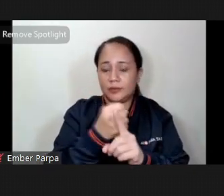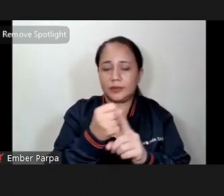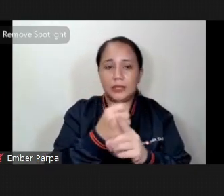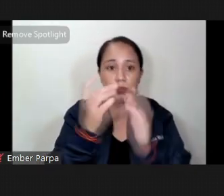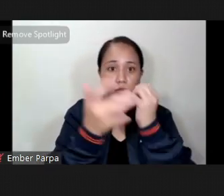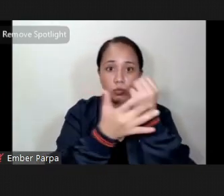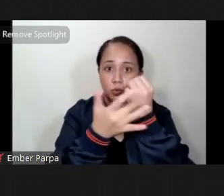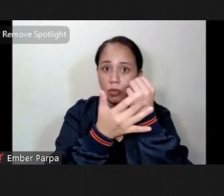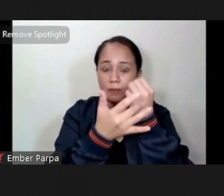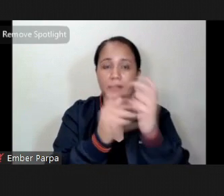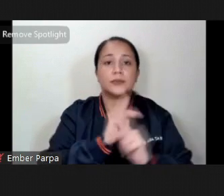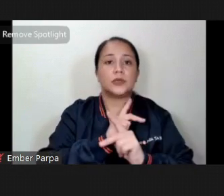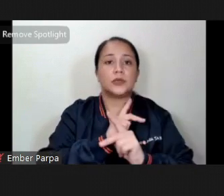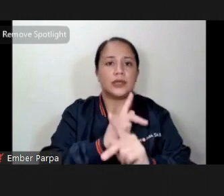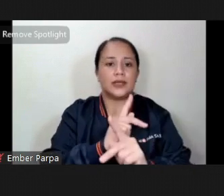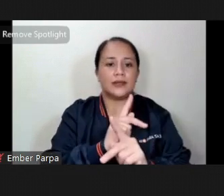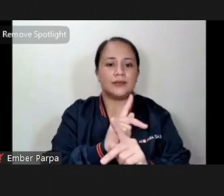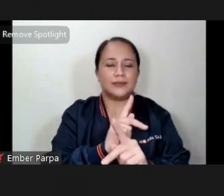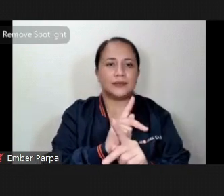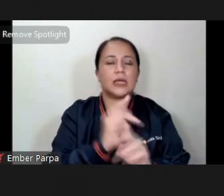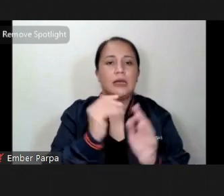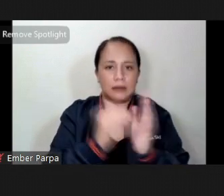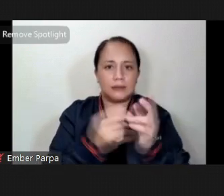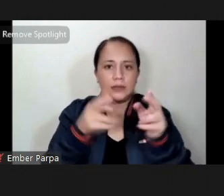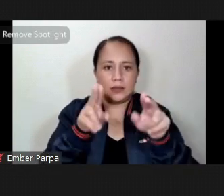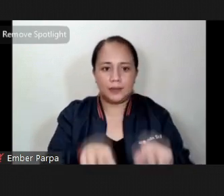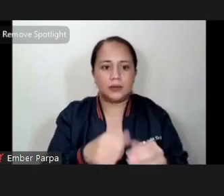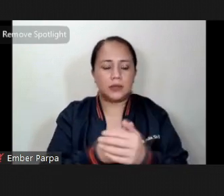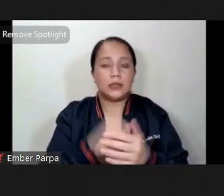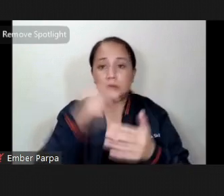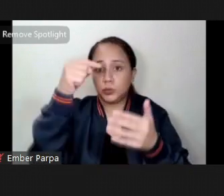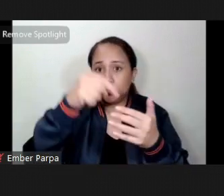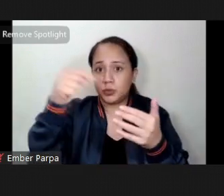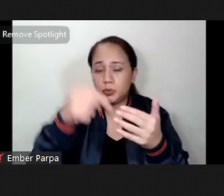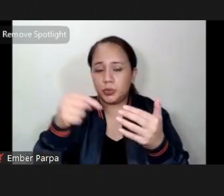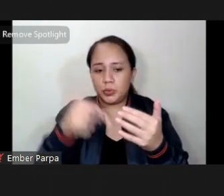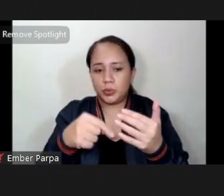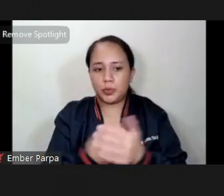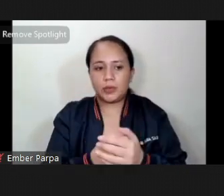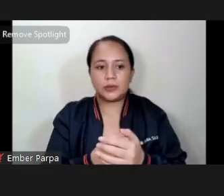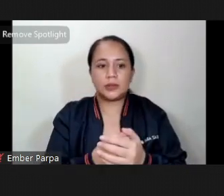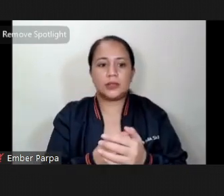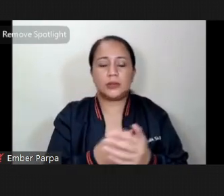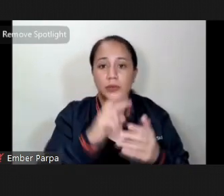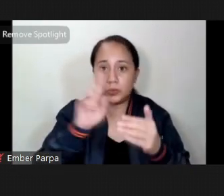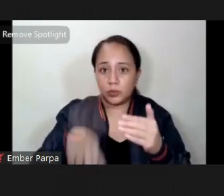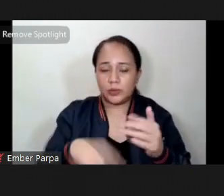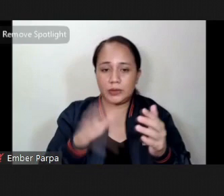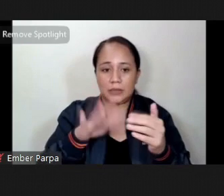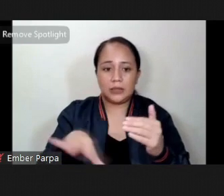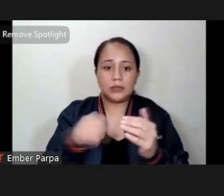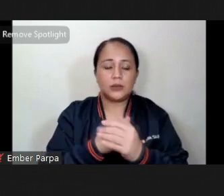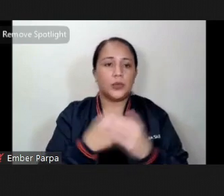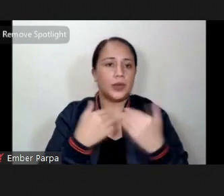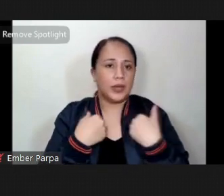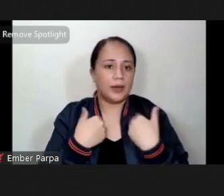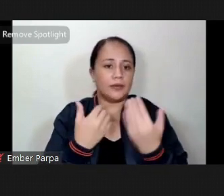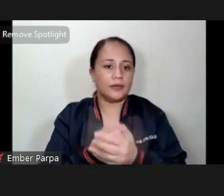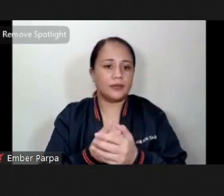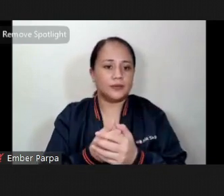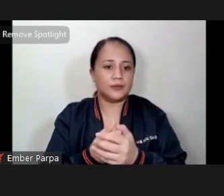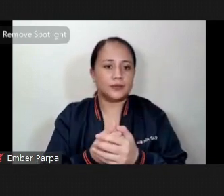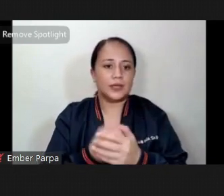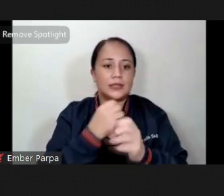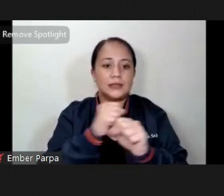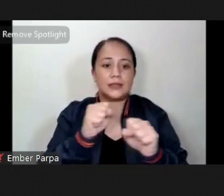is prevented from recurring. Of course, these are our key result areas. Next, we have, of course, our Safer Kids